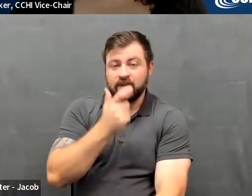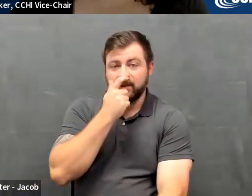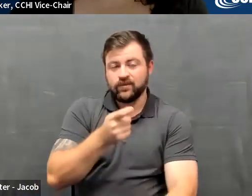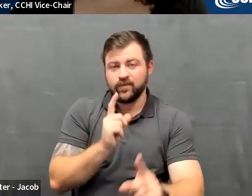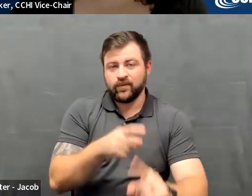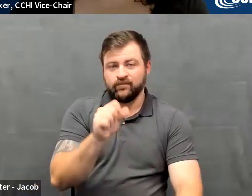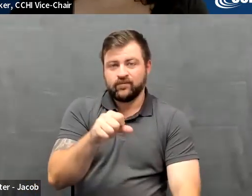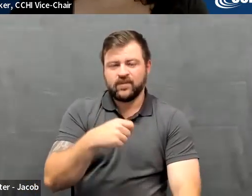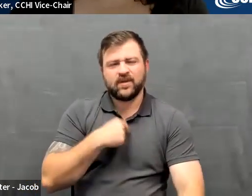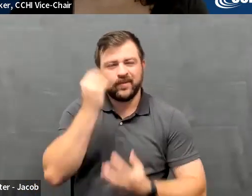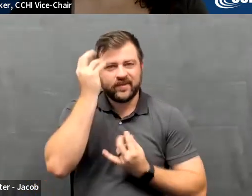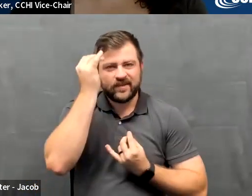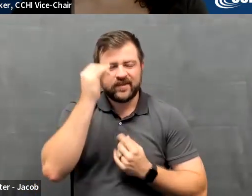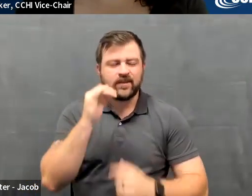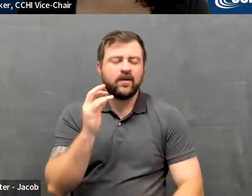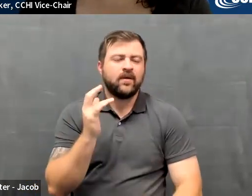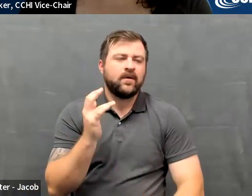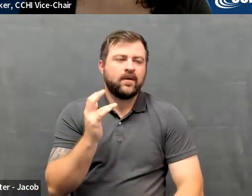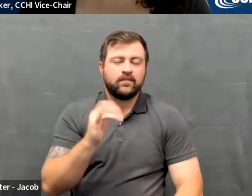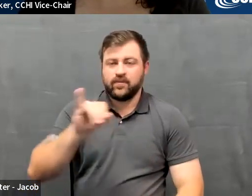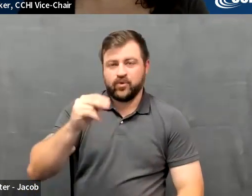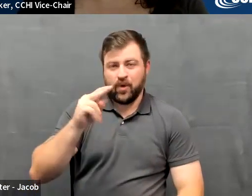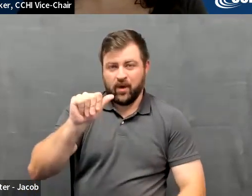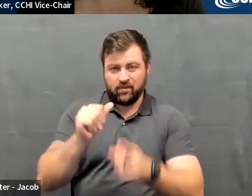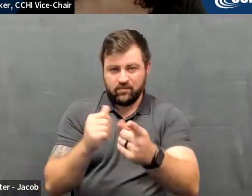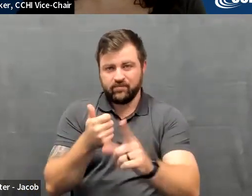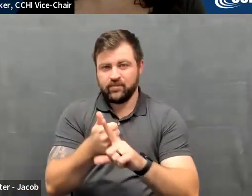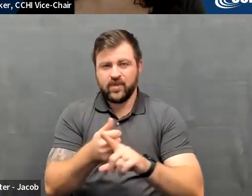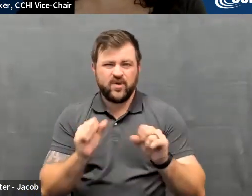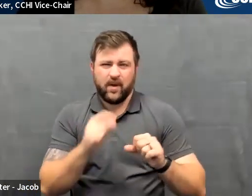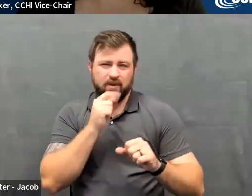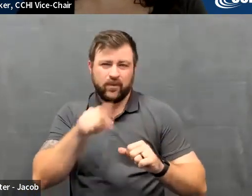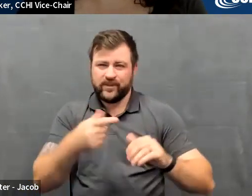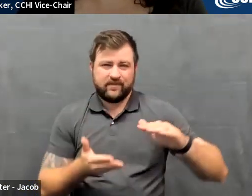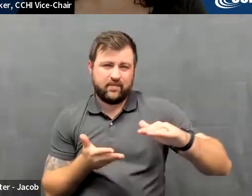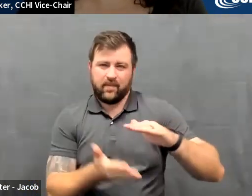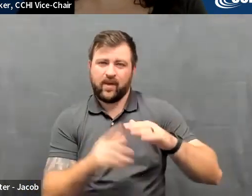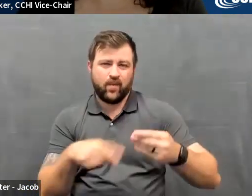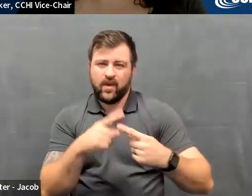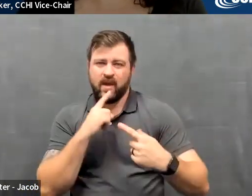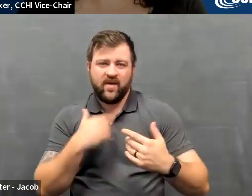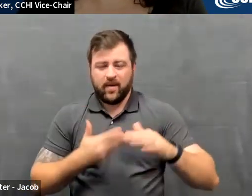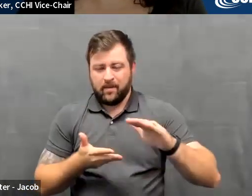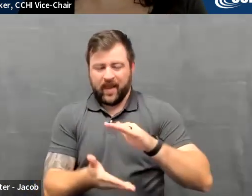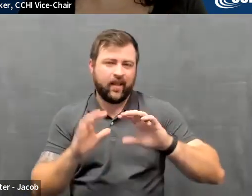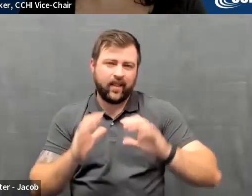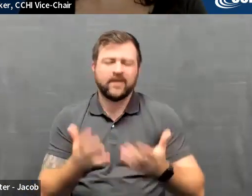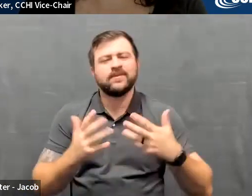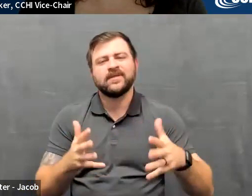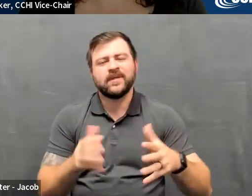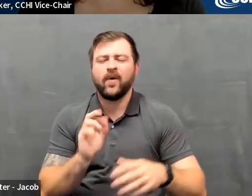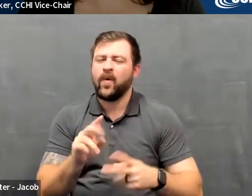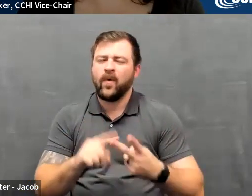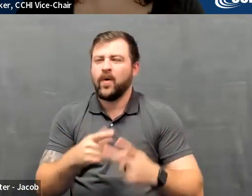And, you know, I was thinking, Johanna, you probably don't just bake when there's a baking class or when you're watching a